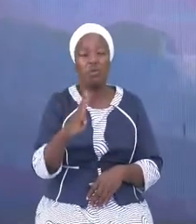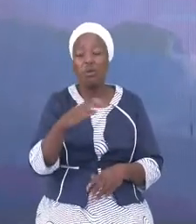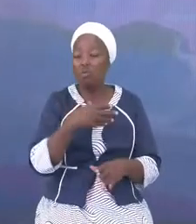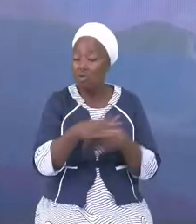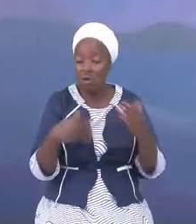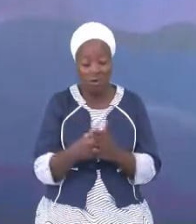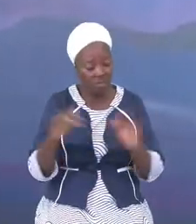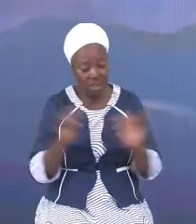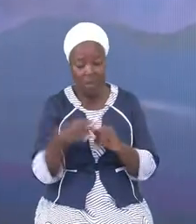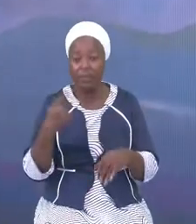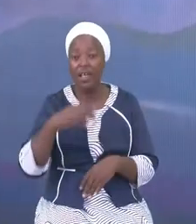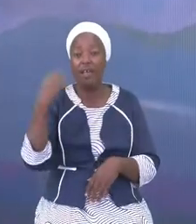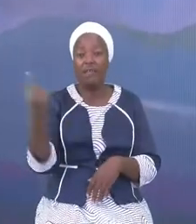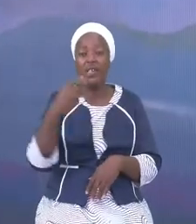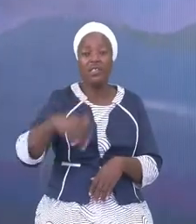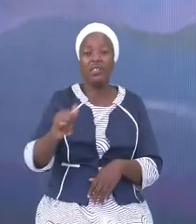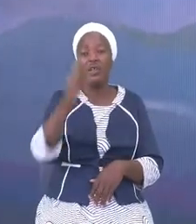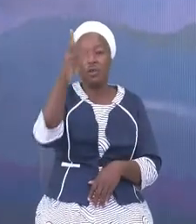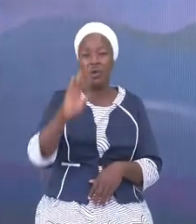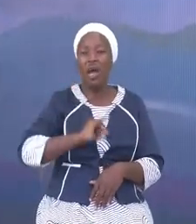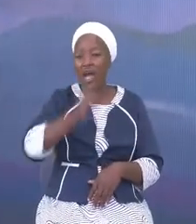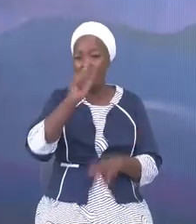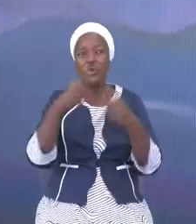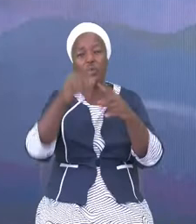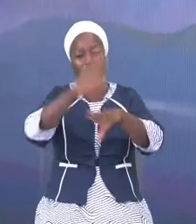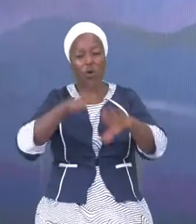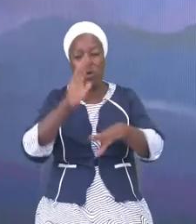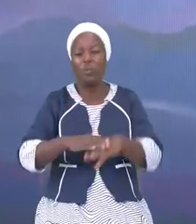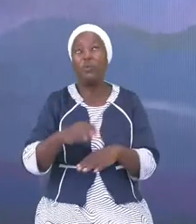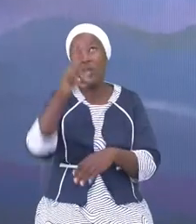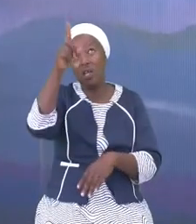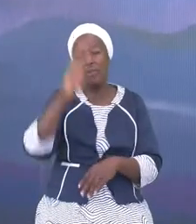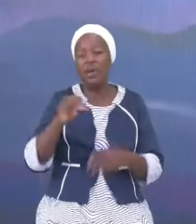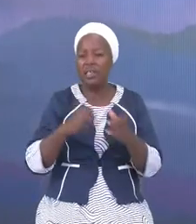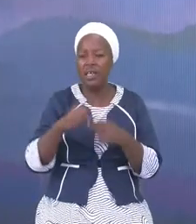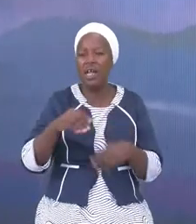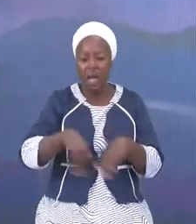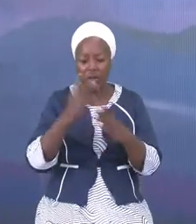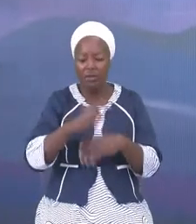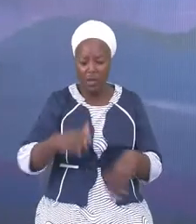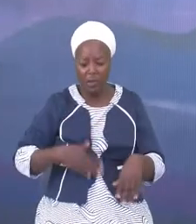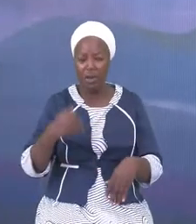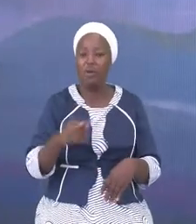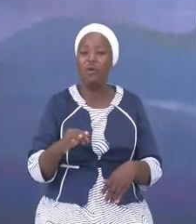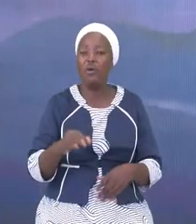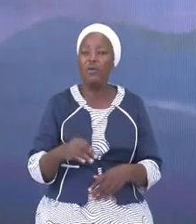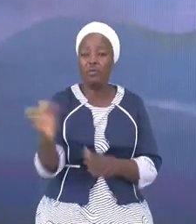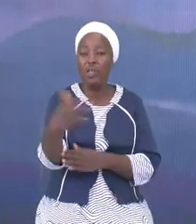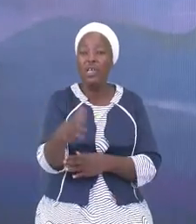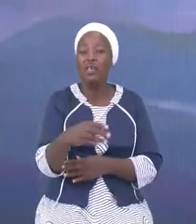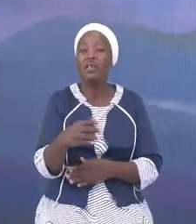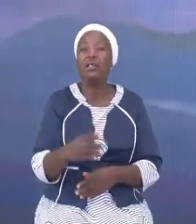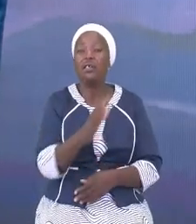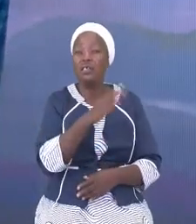the everlasting God, I'm going to call upon him. Out of the belly of hell, cried I,